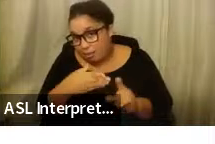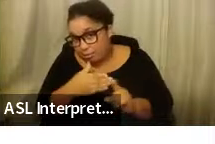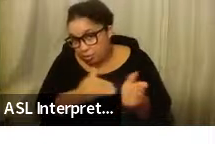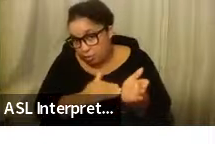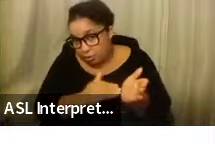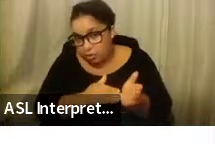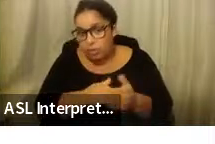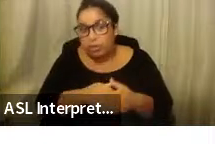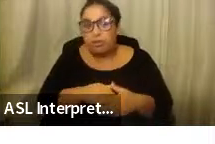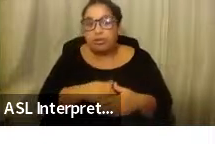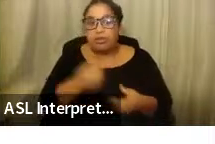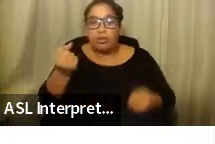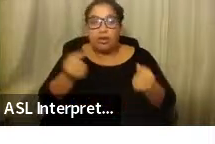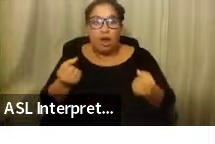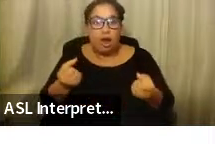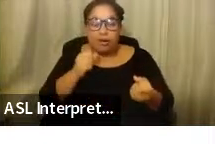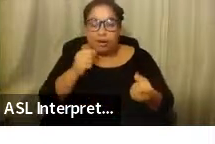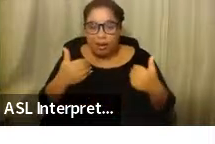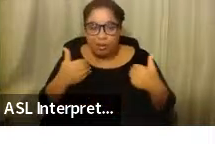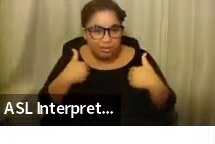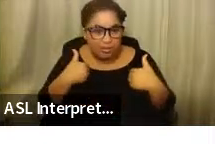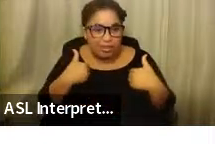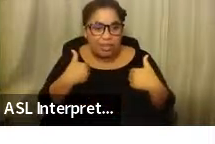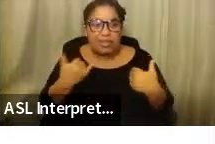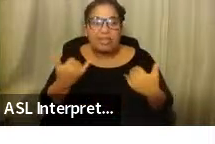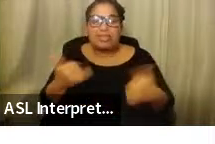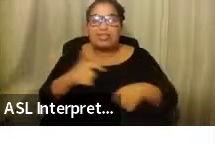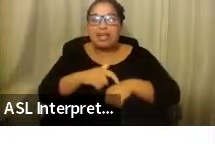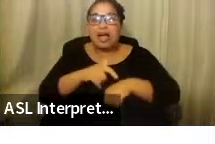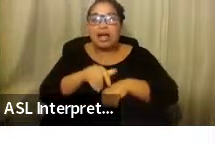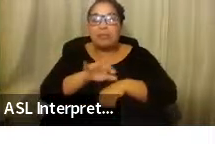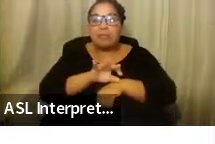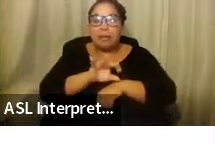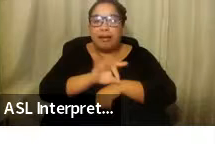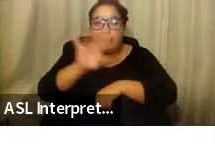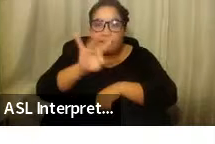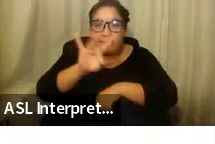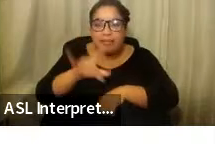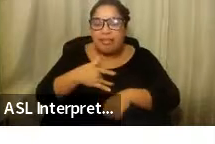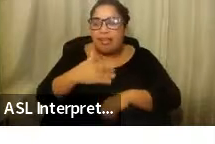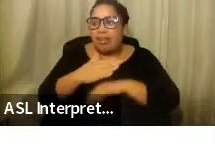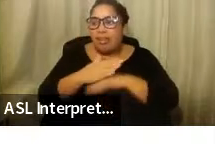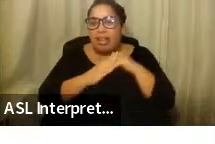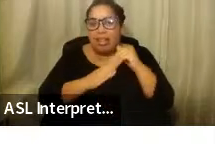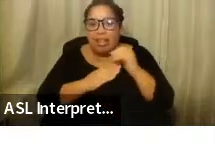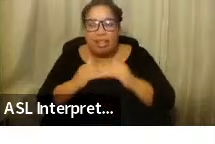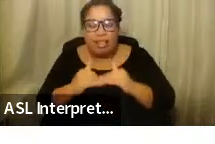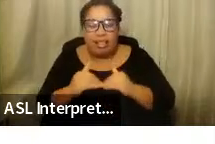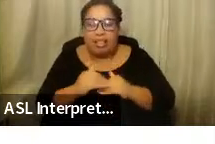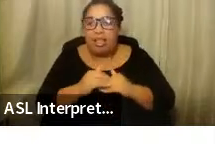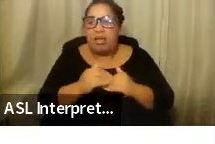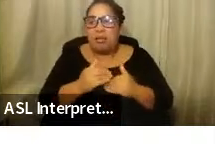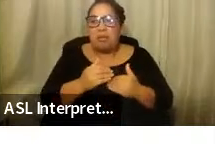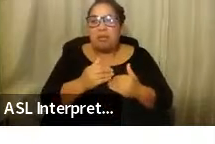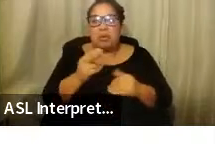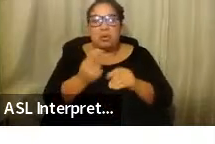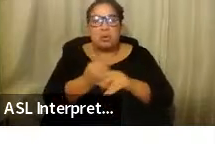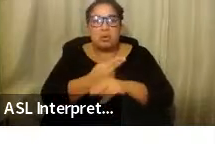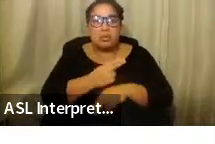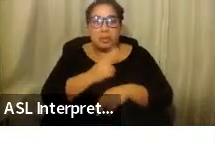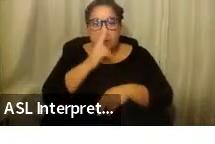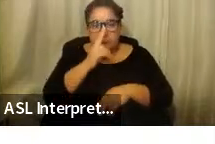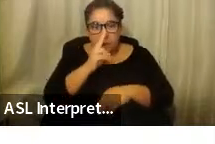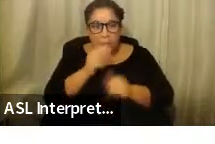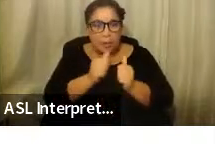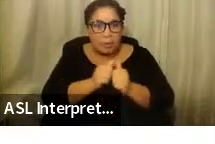They don't have a car. It's 8 o'clock at night. They don't feel comfortable going by Uber with